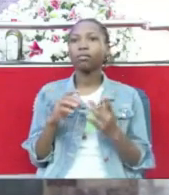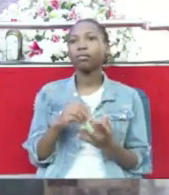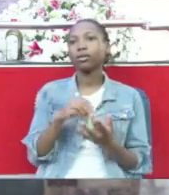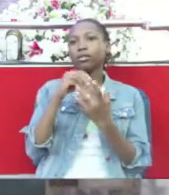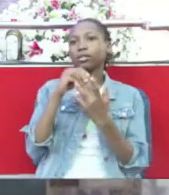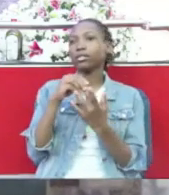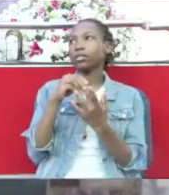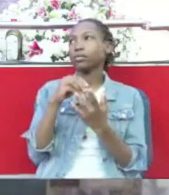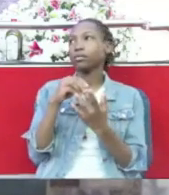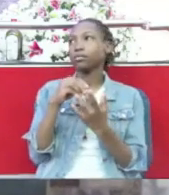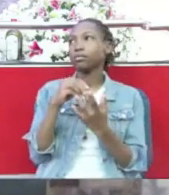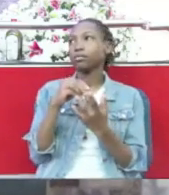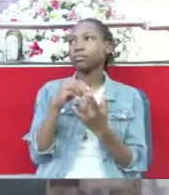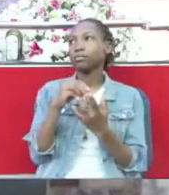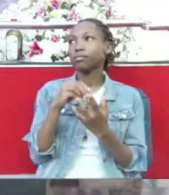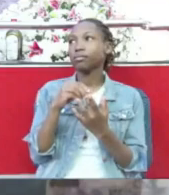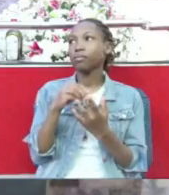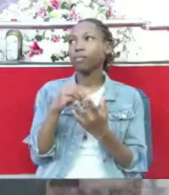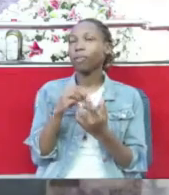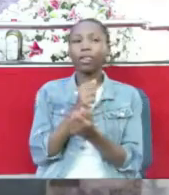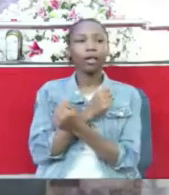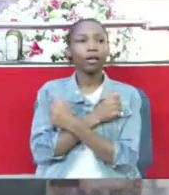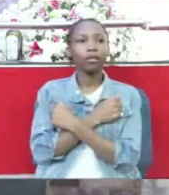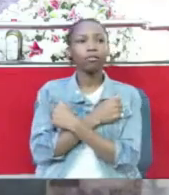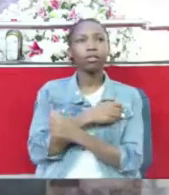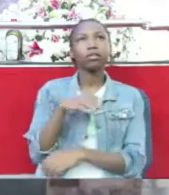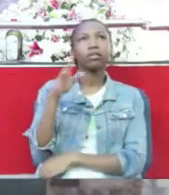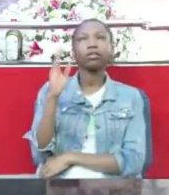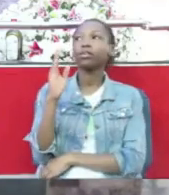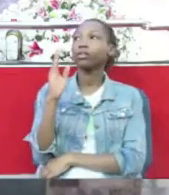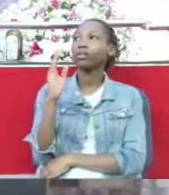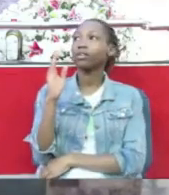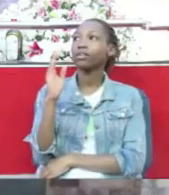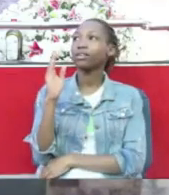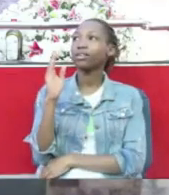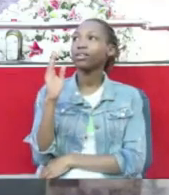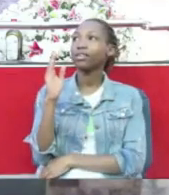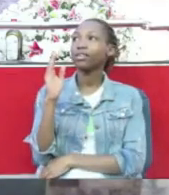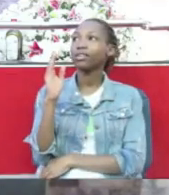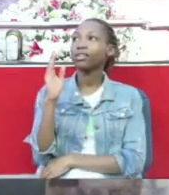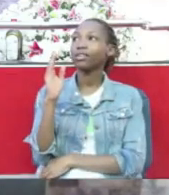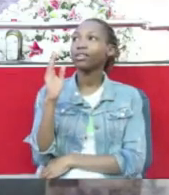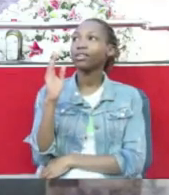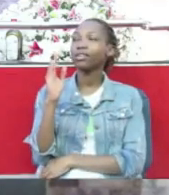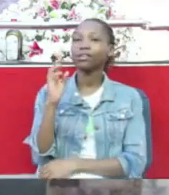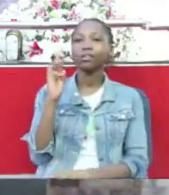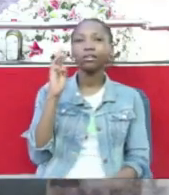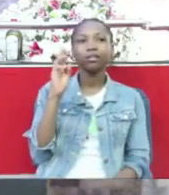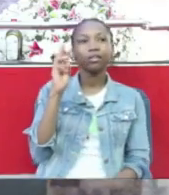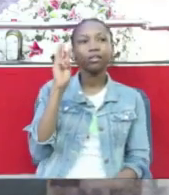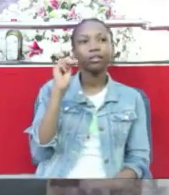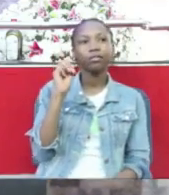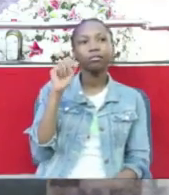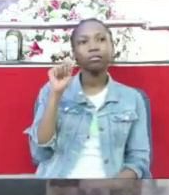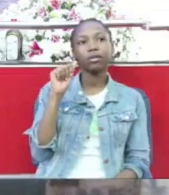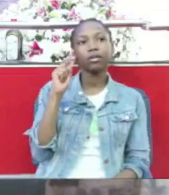ya kipekee? By the way, loving the Lord with you all, if you're taking notes, I see some people are taking notes. Mark chapter 12, verse